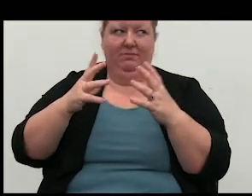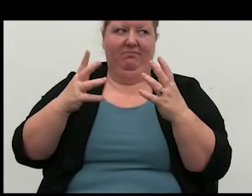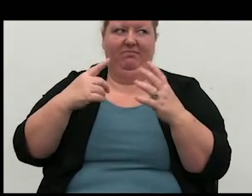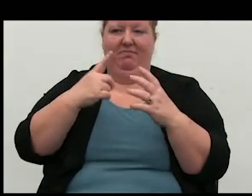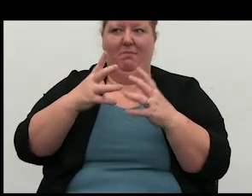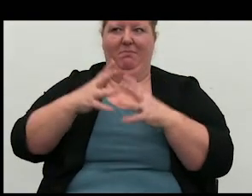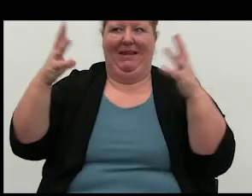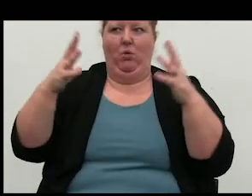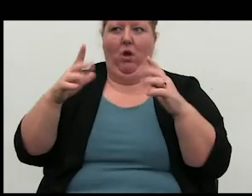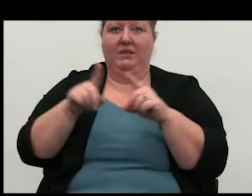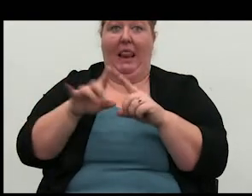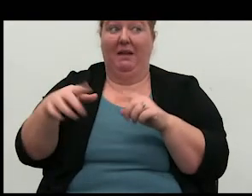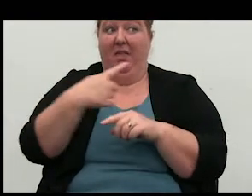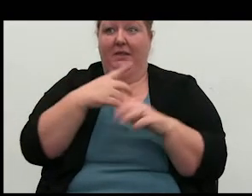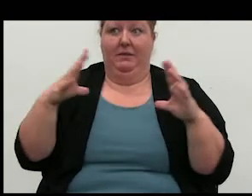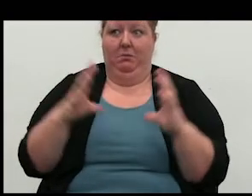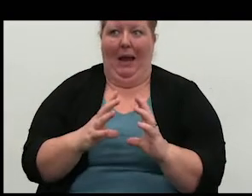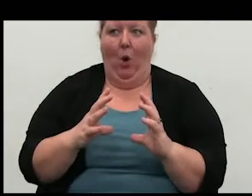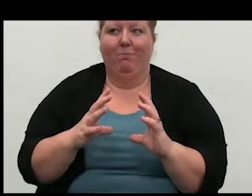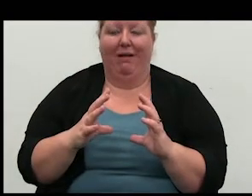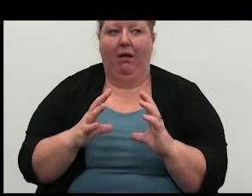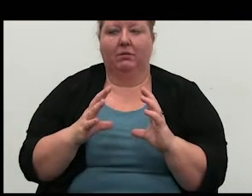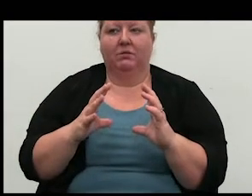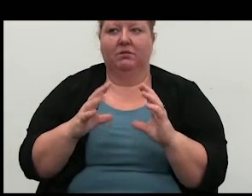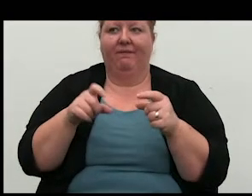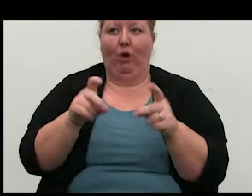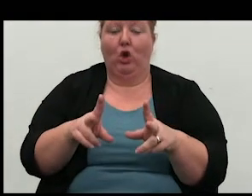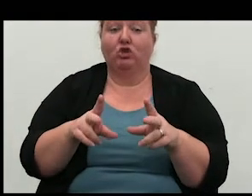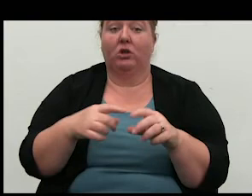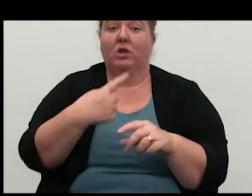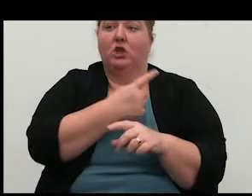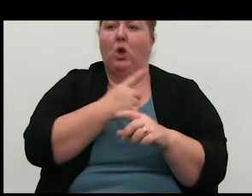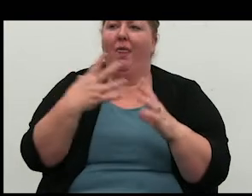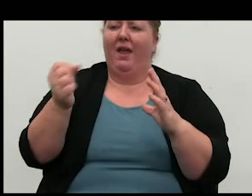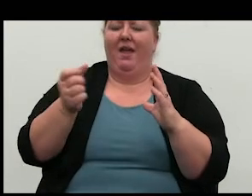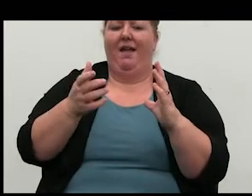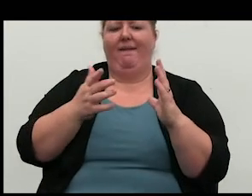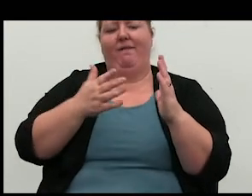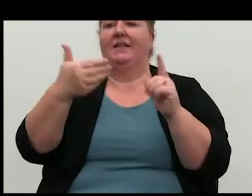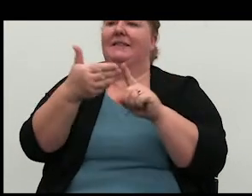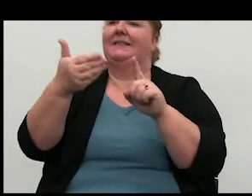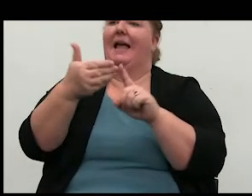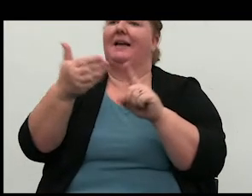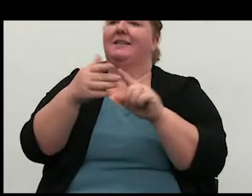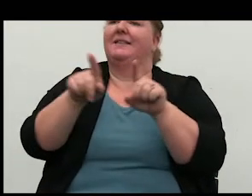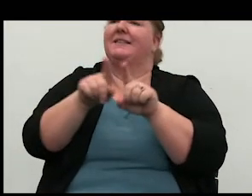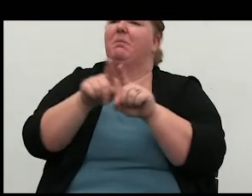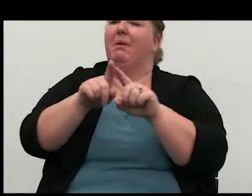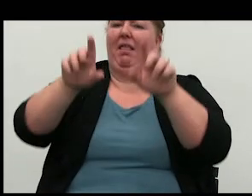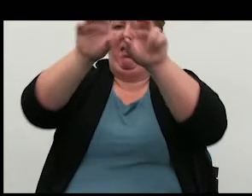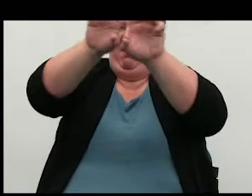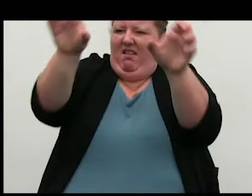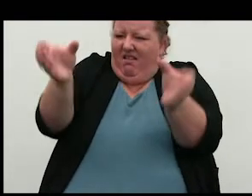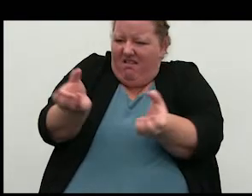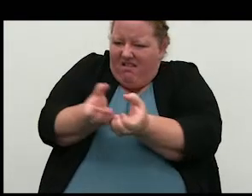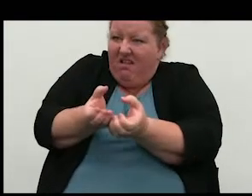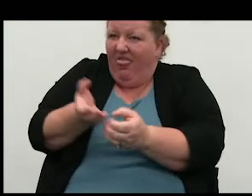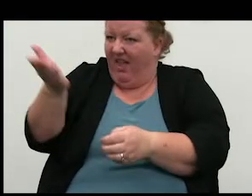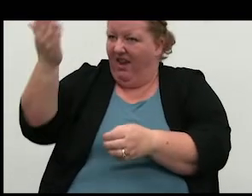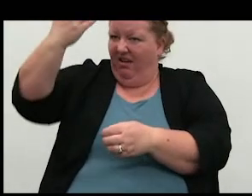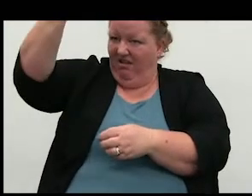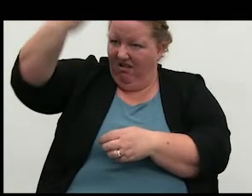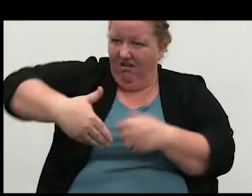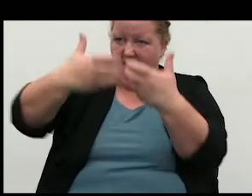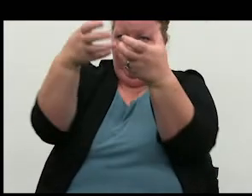look like. And they've opened up the layers of the detectors like a bagel cut in half. And